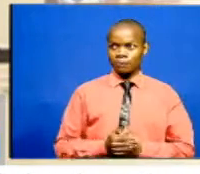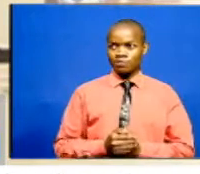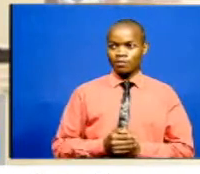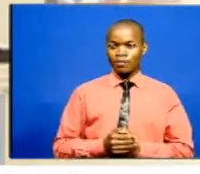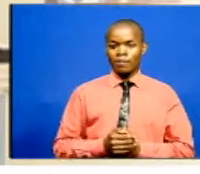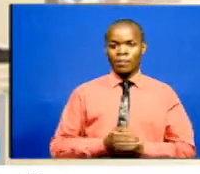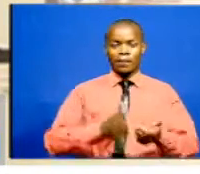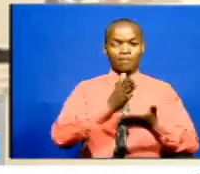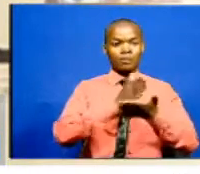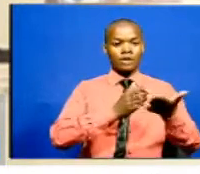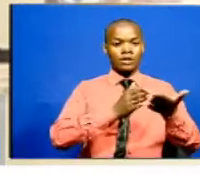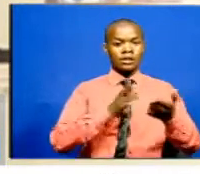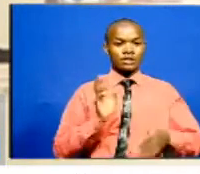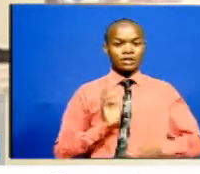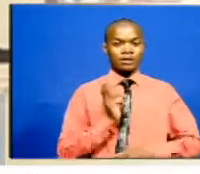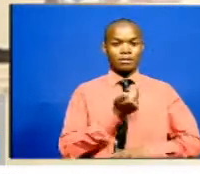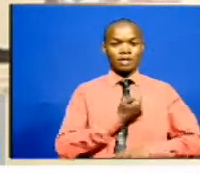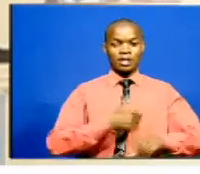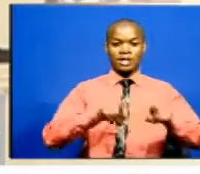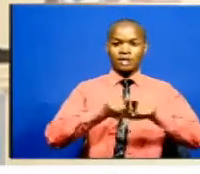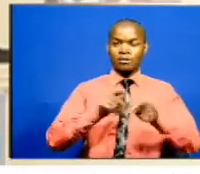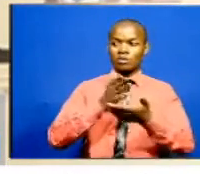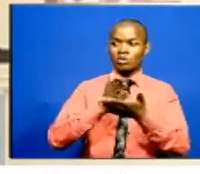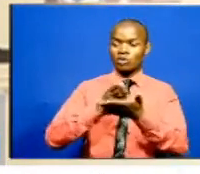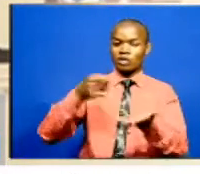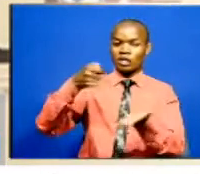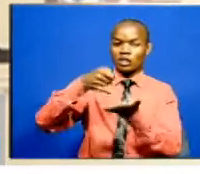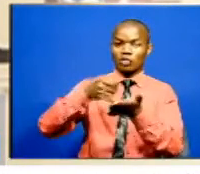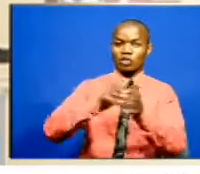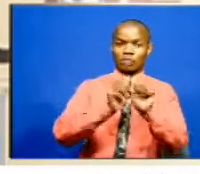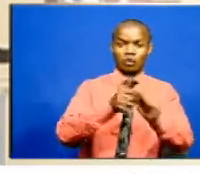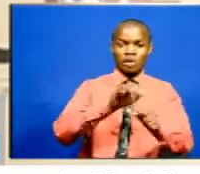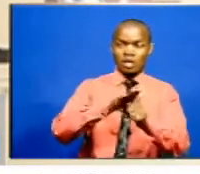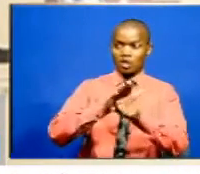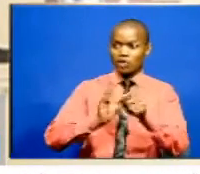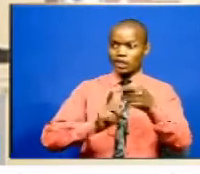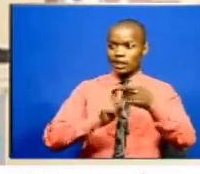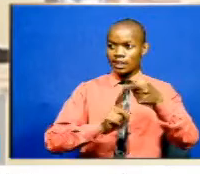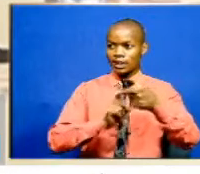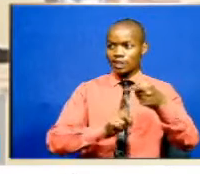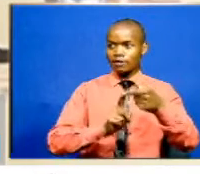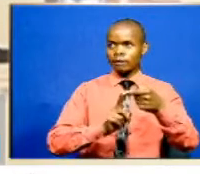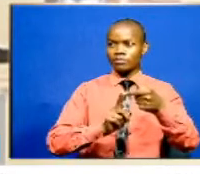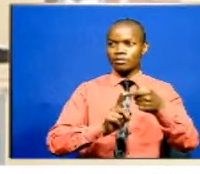of us that have been in sports for many years, we realize that